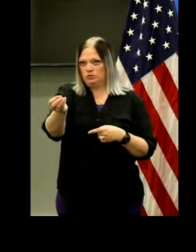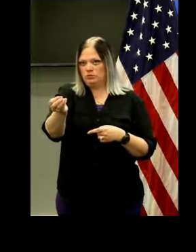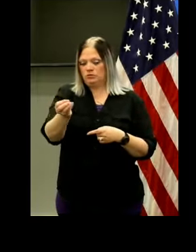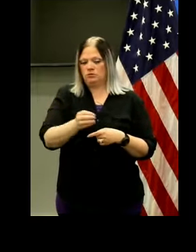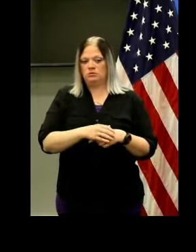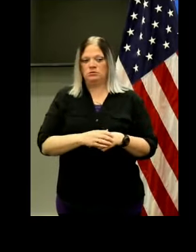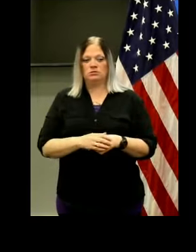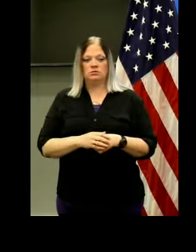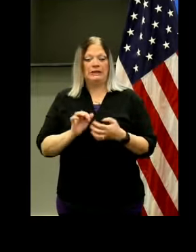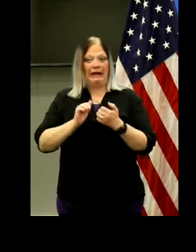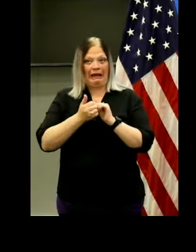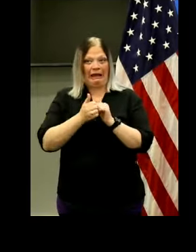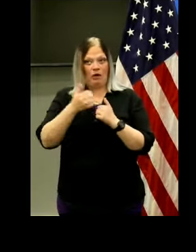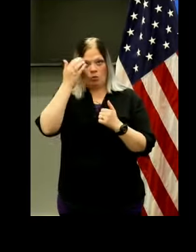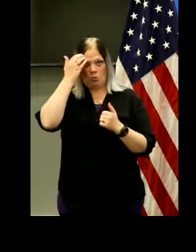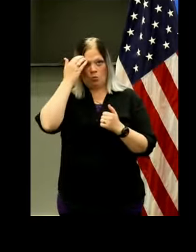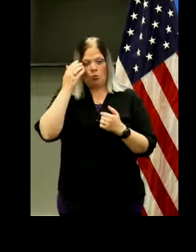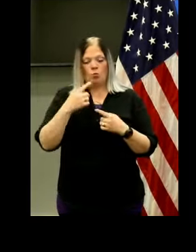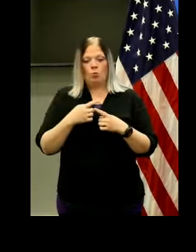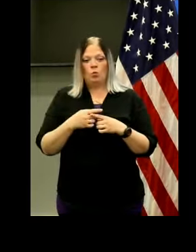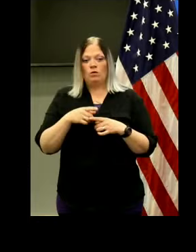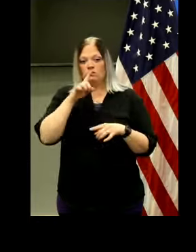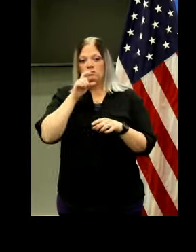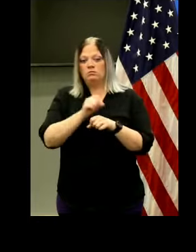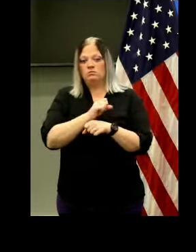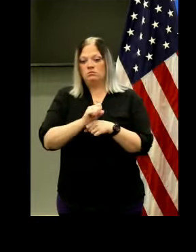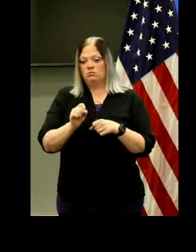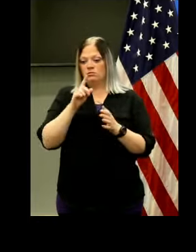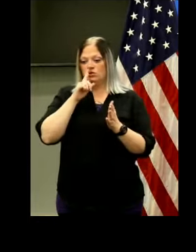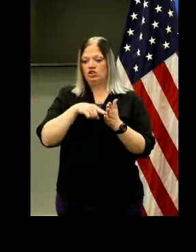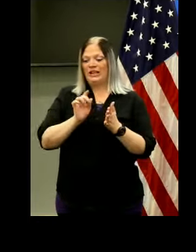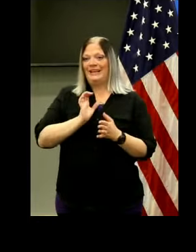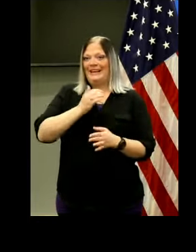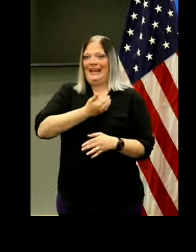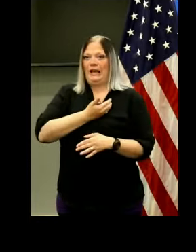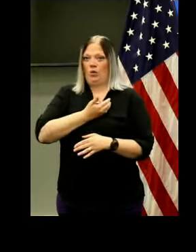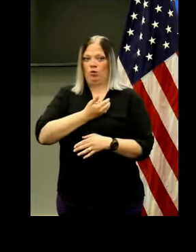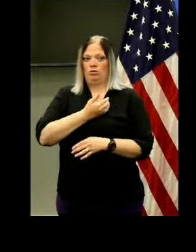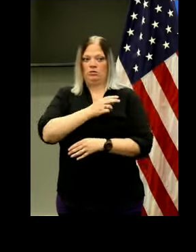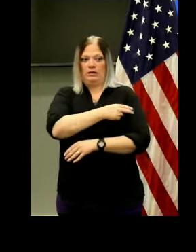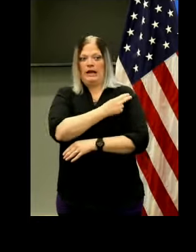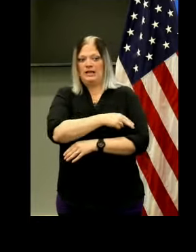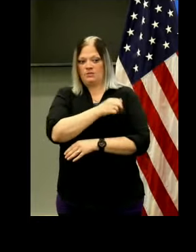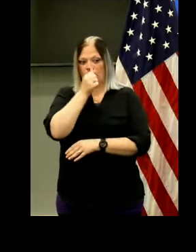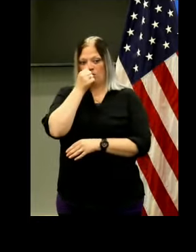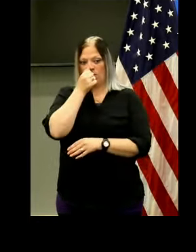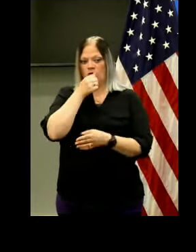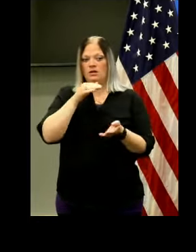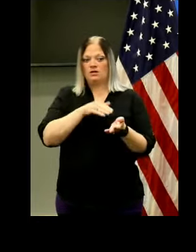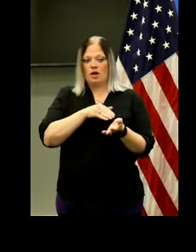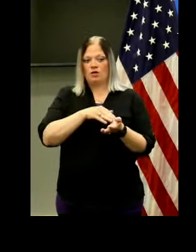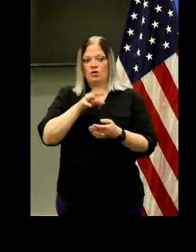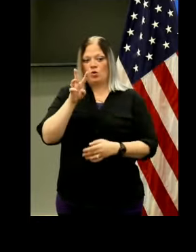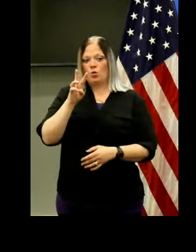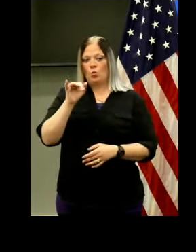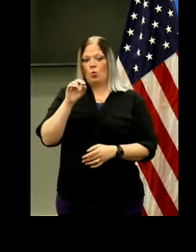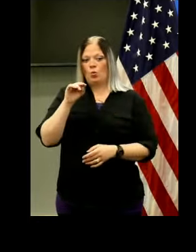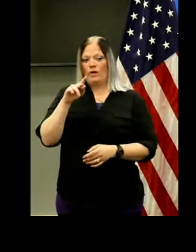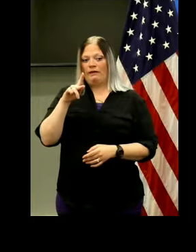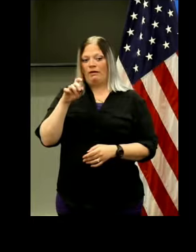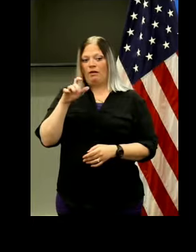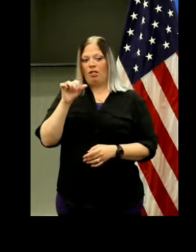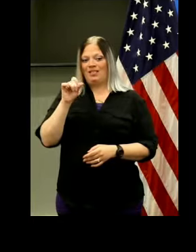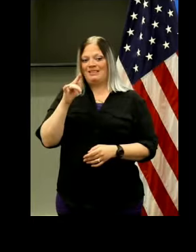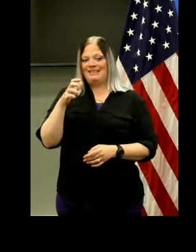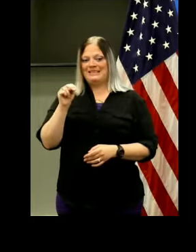one of the ways we know this is from actually looking at our own hospital data. Dr. Peter Winkelstein, who is a professor of